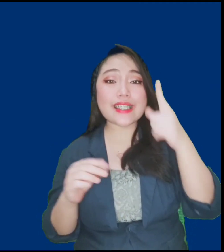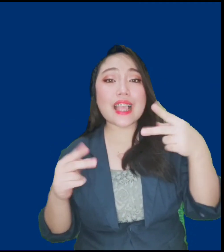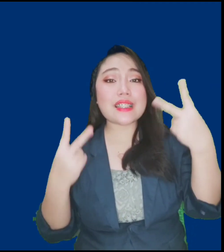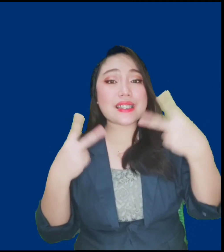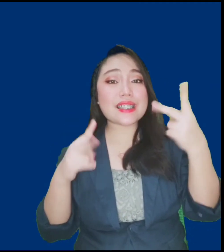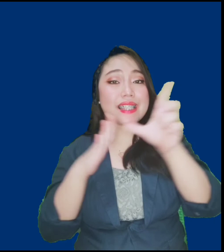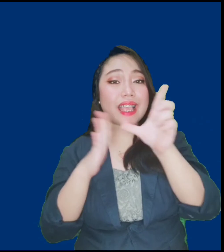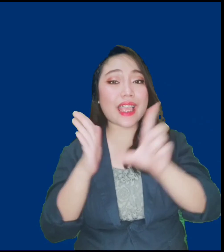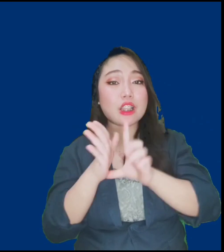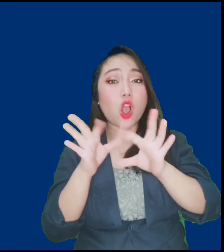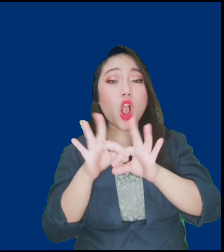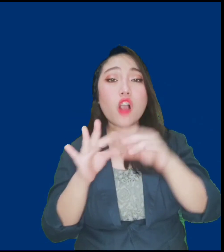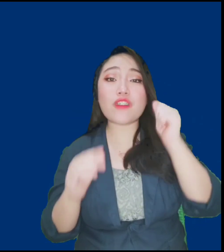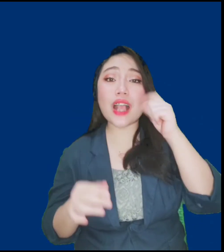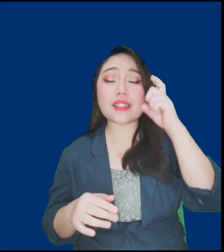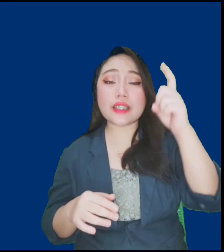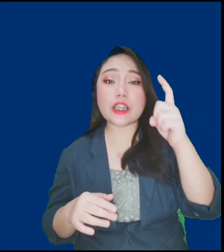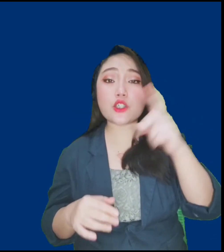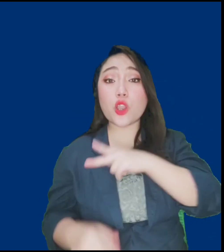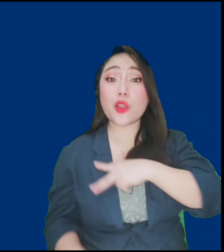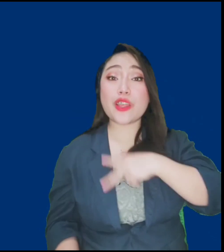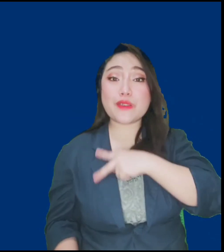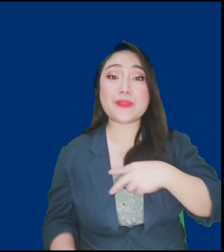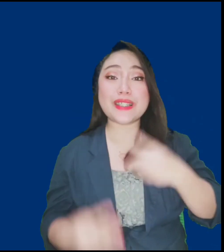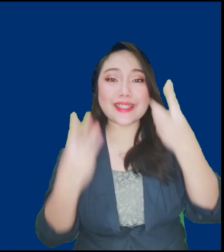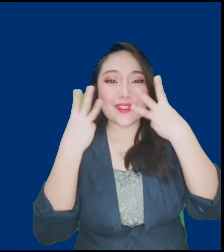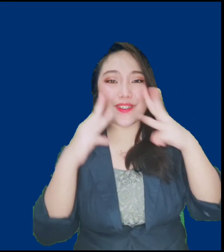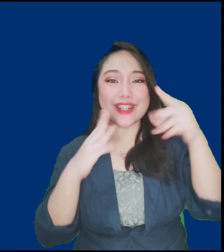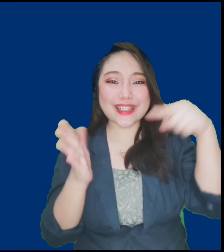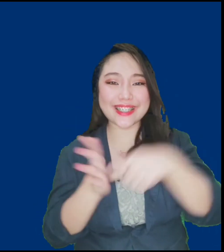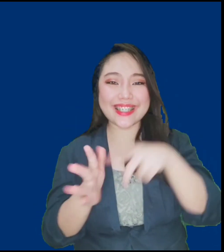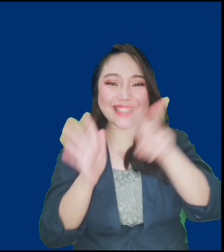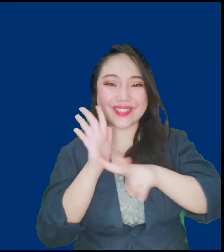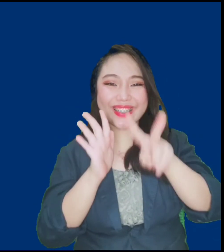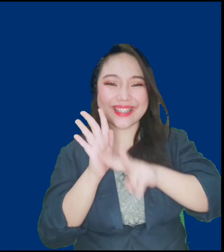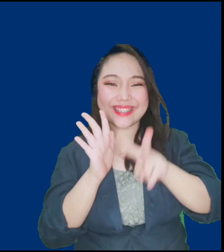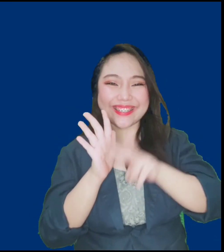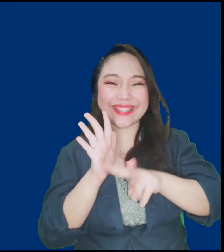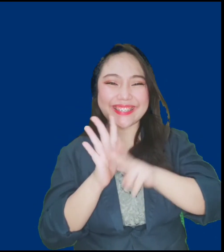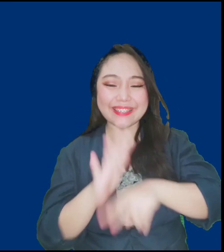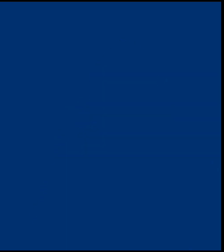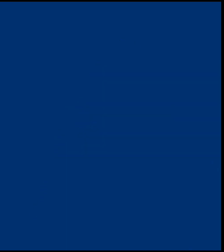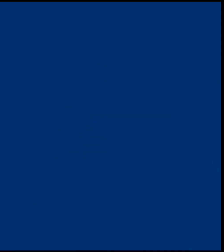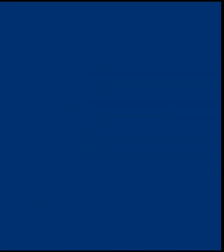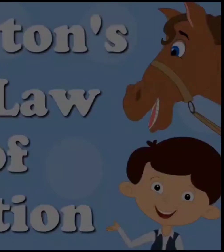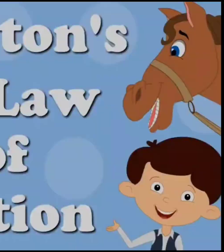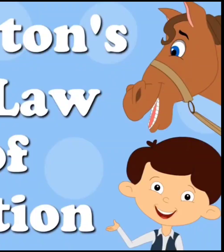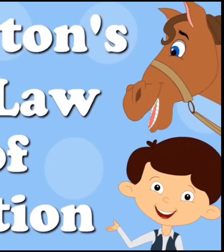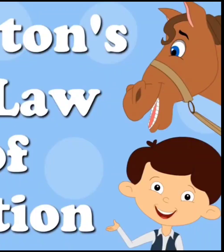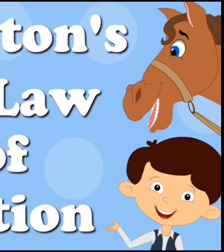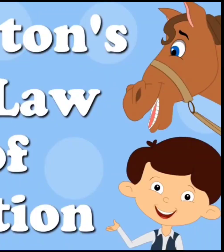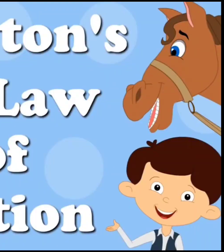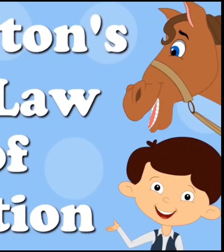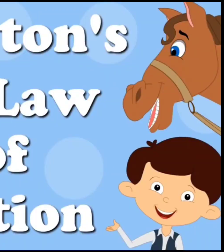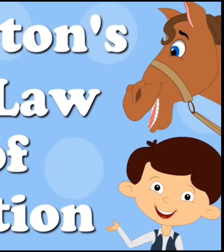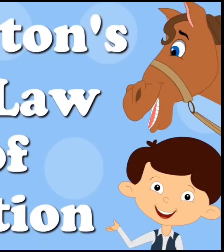So for you to understand more about this, please watch this